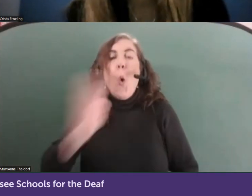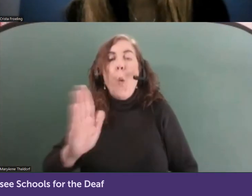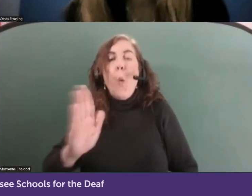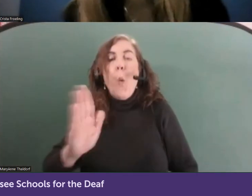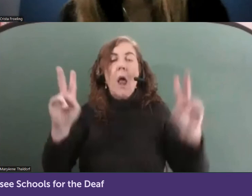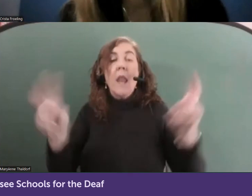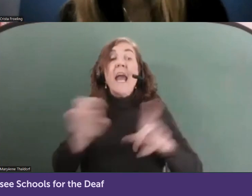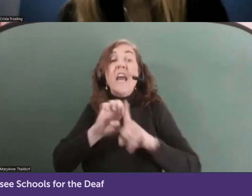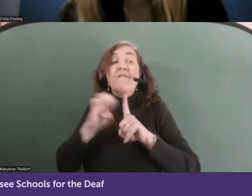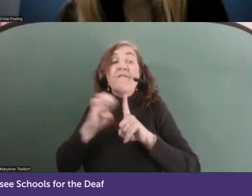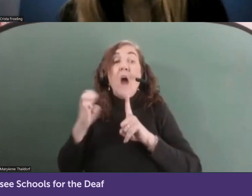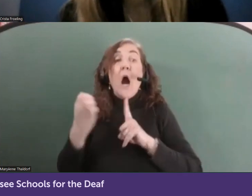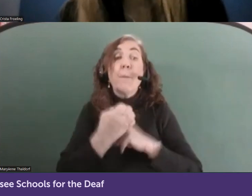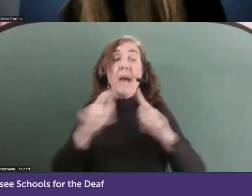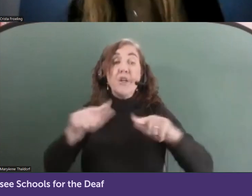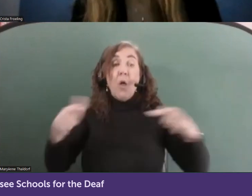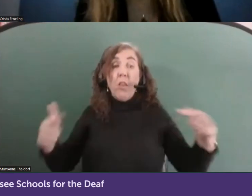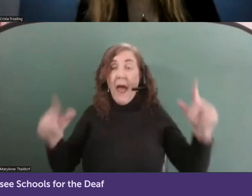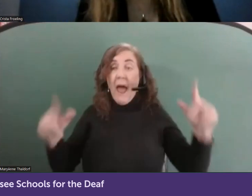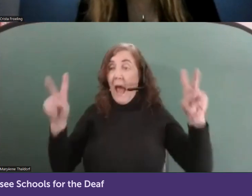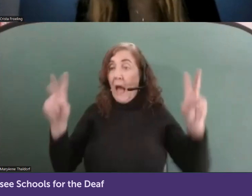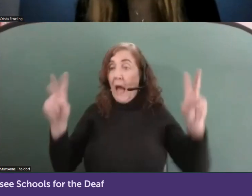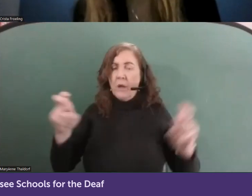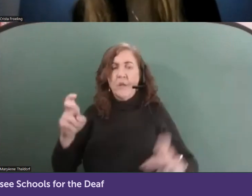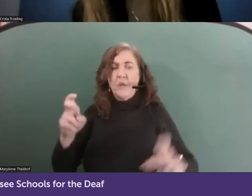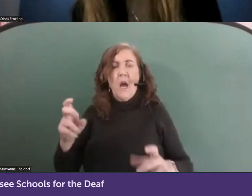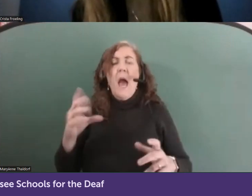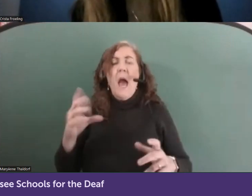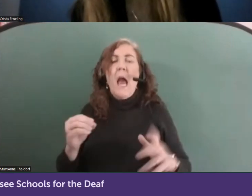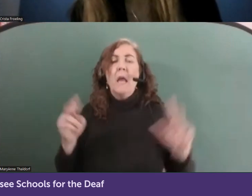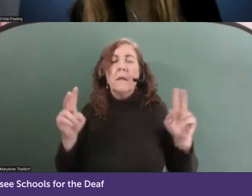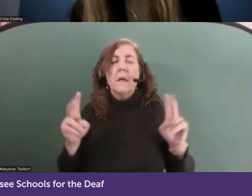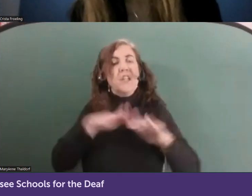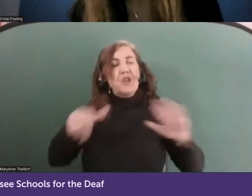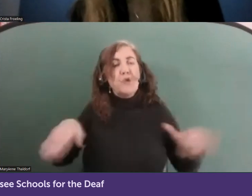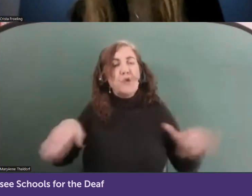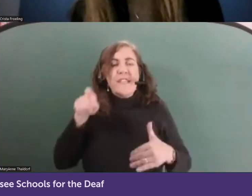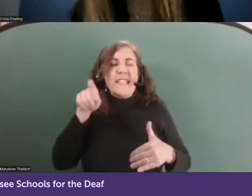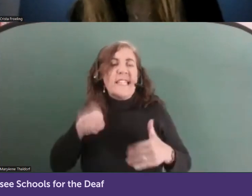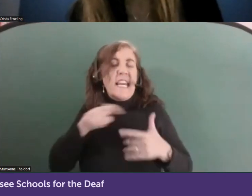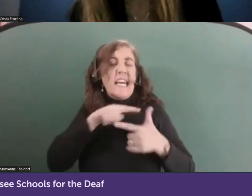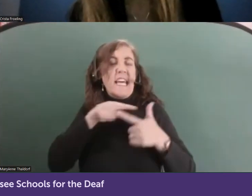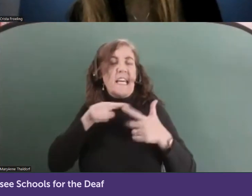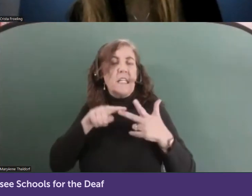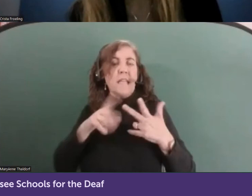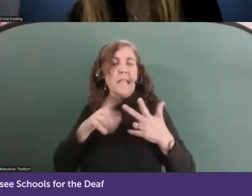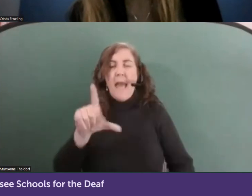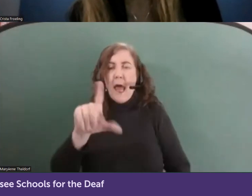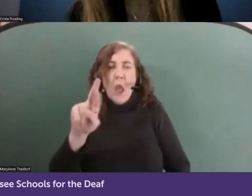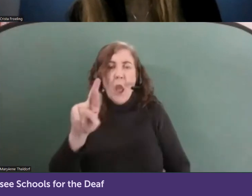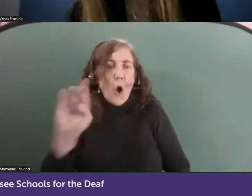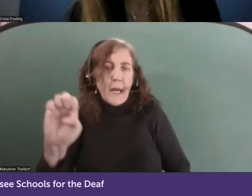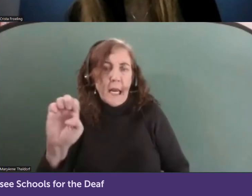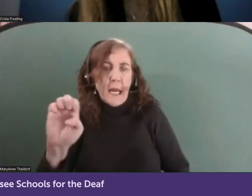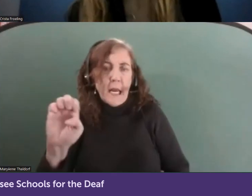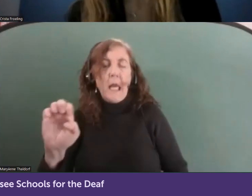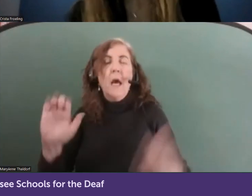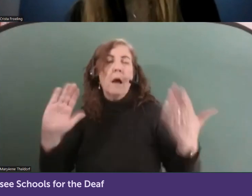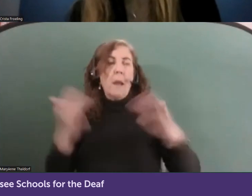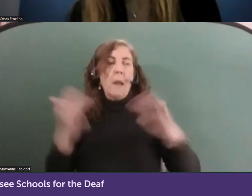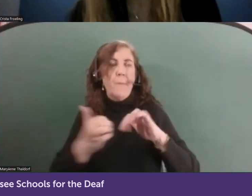environmental language and the needs of children in, you know, the least restrictive environment versus language rich environment.